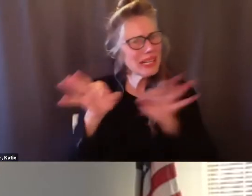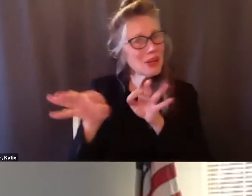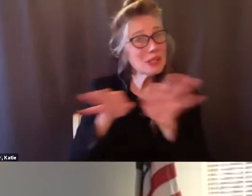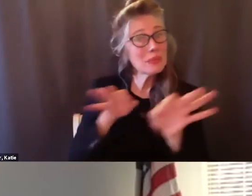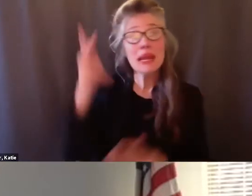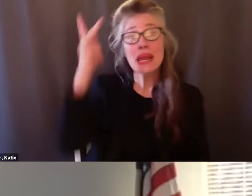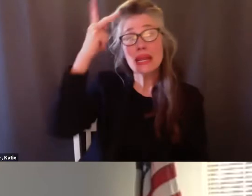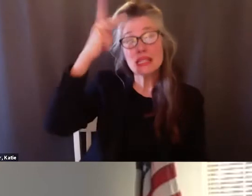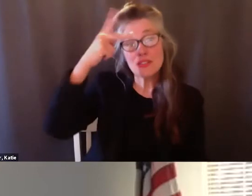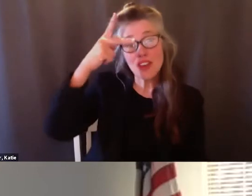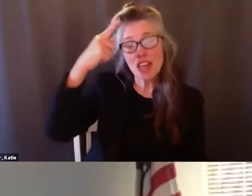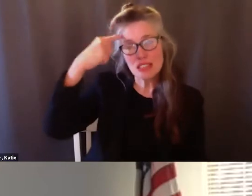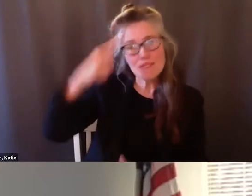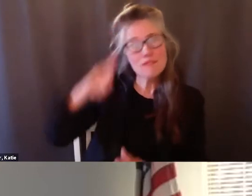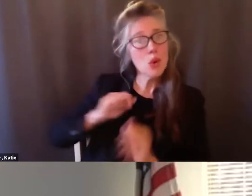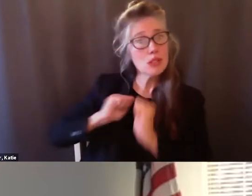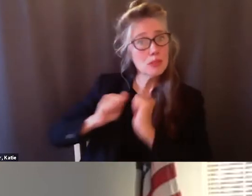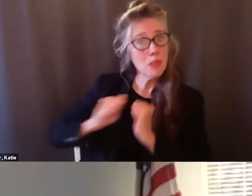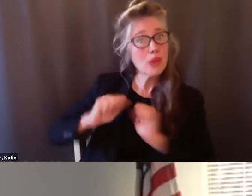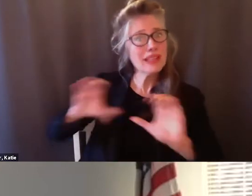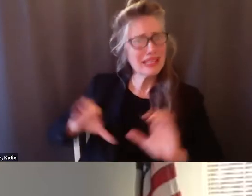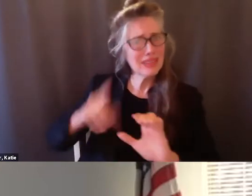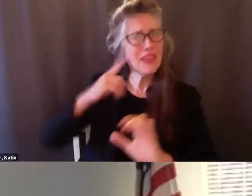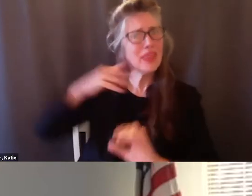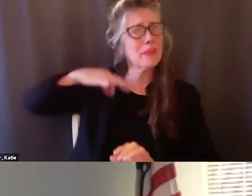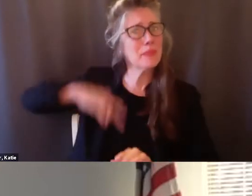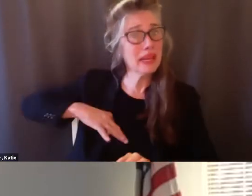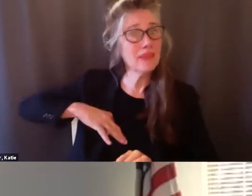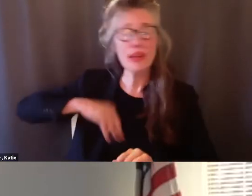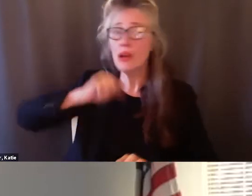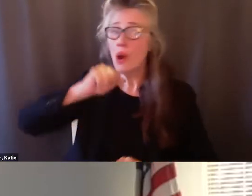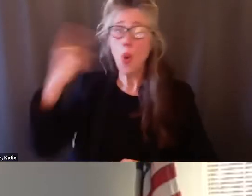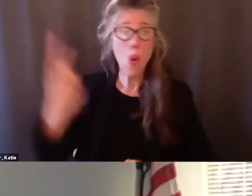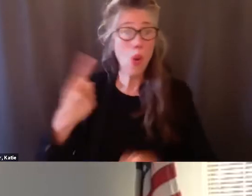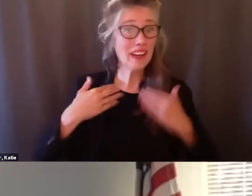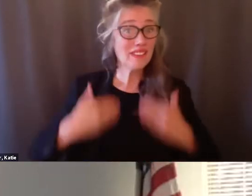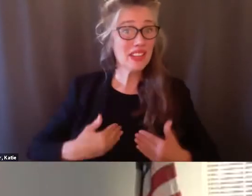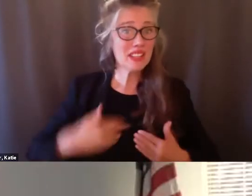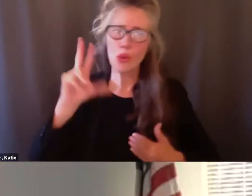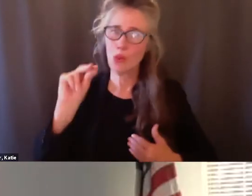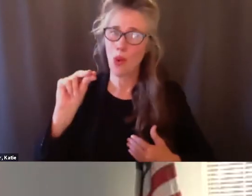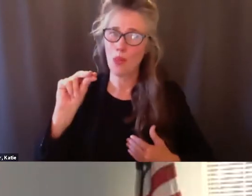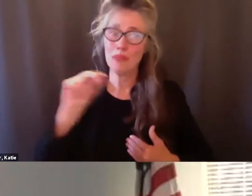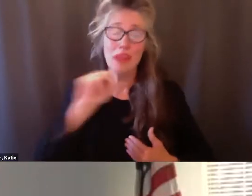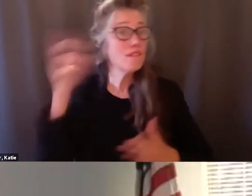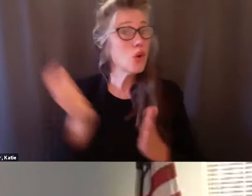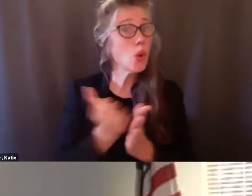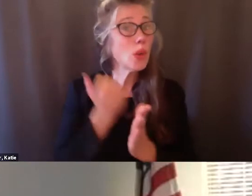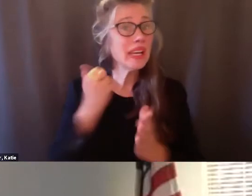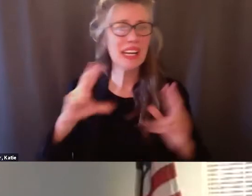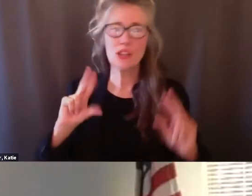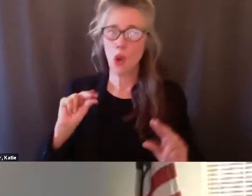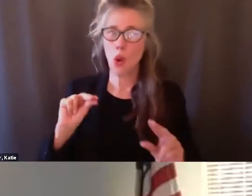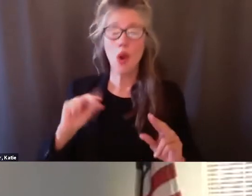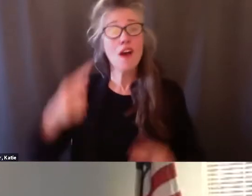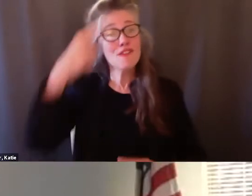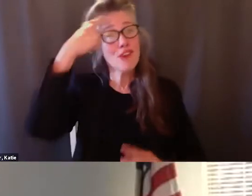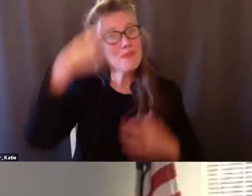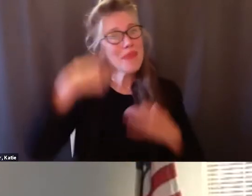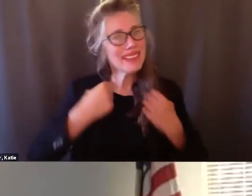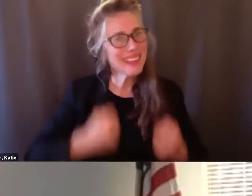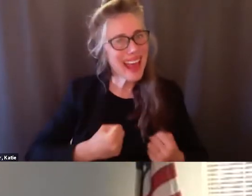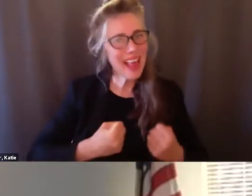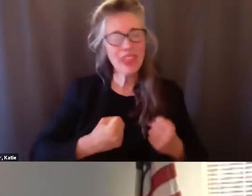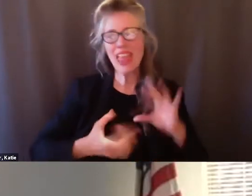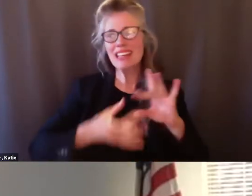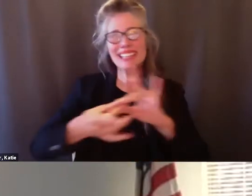on the benefit of sports activities, not just for physical health, not just to win, but for mental health and for building